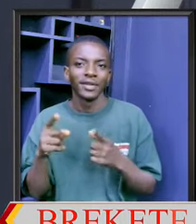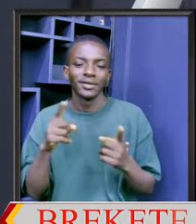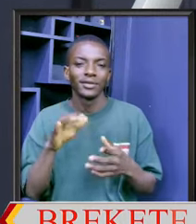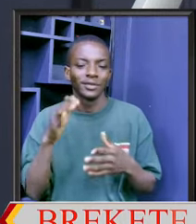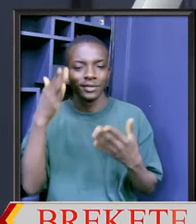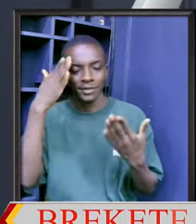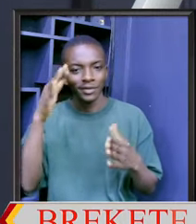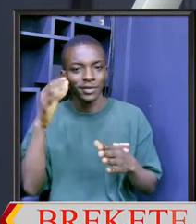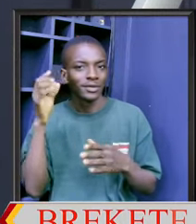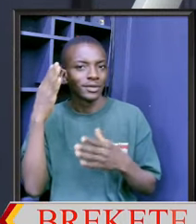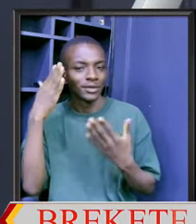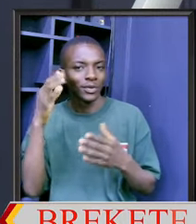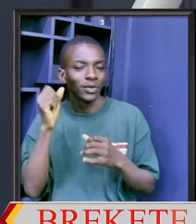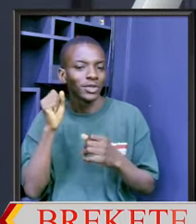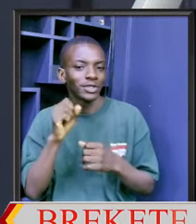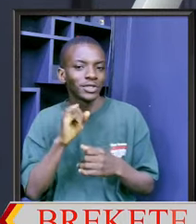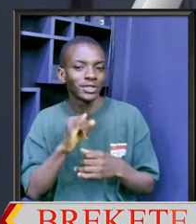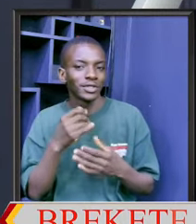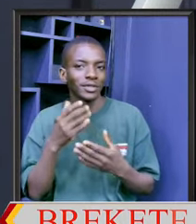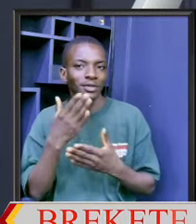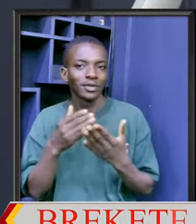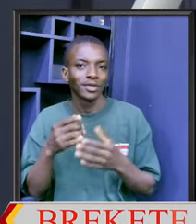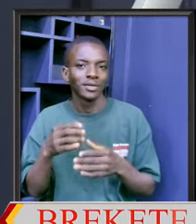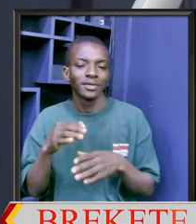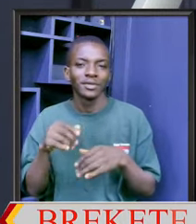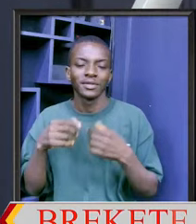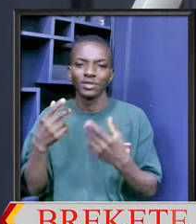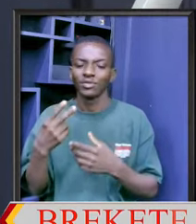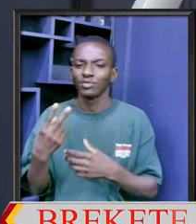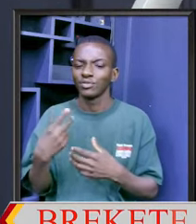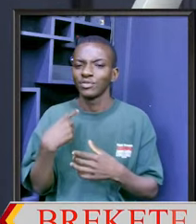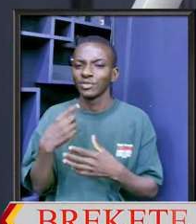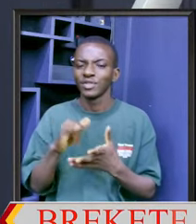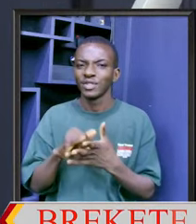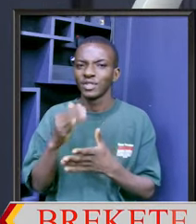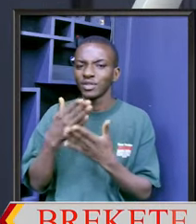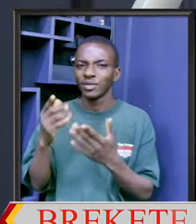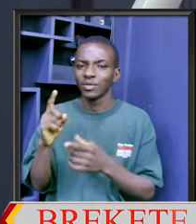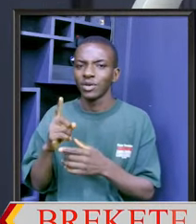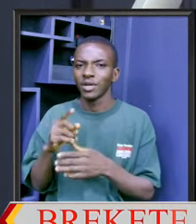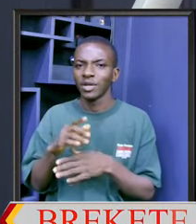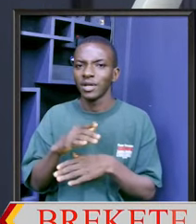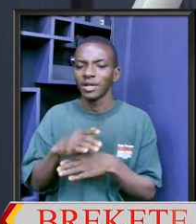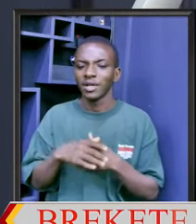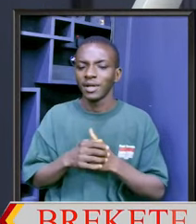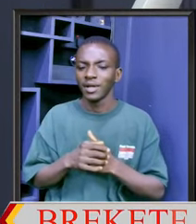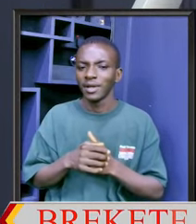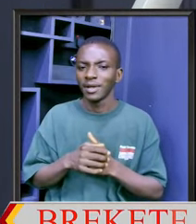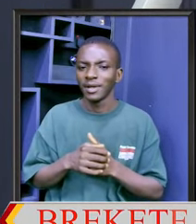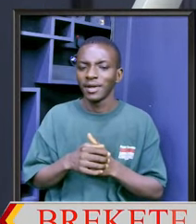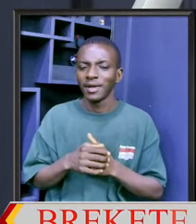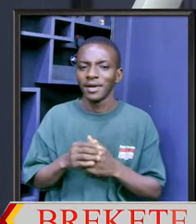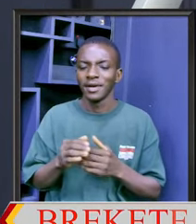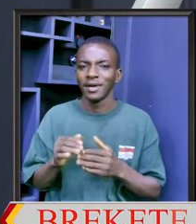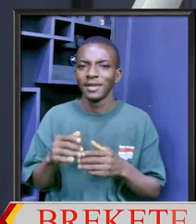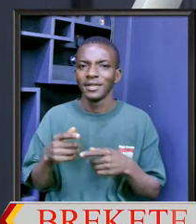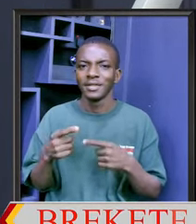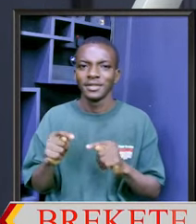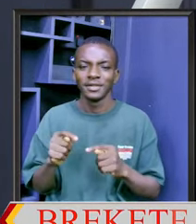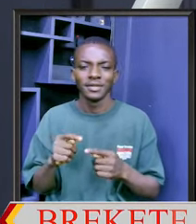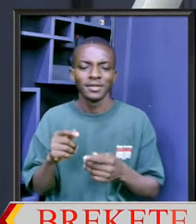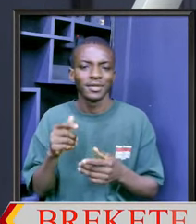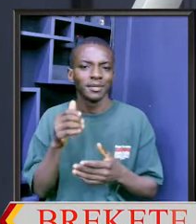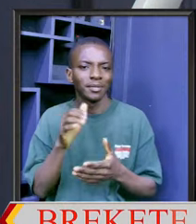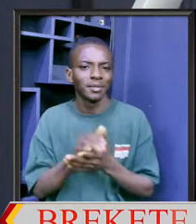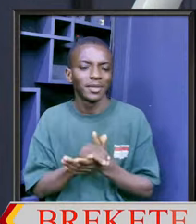now, I don't know where she is. Sometimes I was just hear people they are saying that they are somewhere. And then I married, I try and